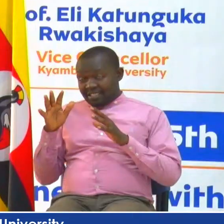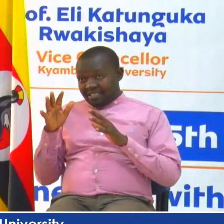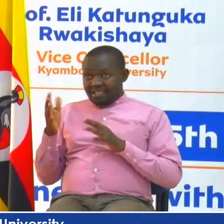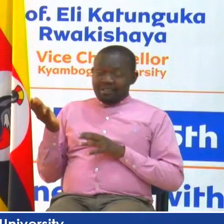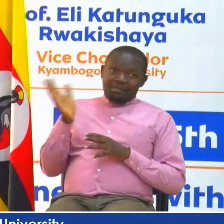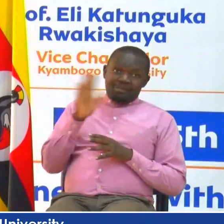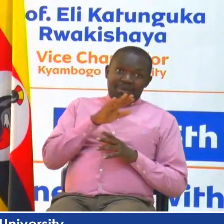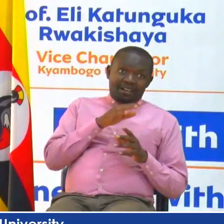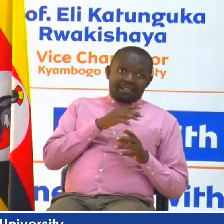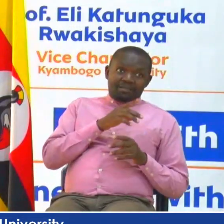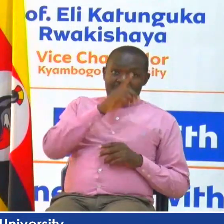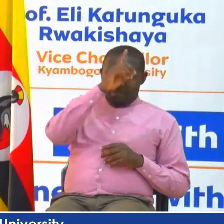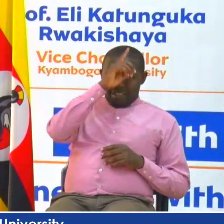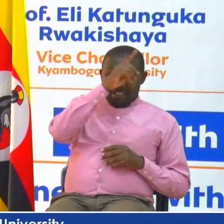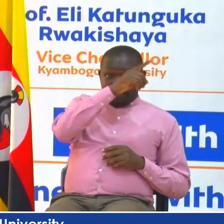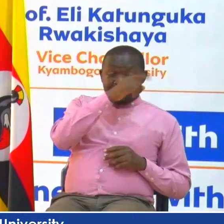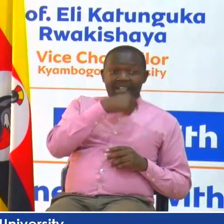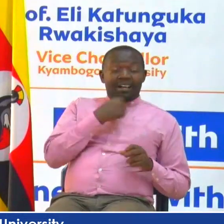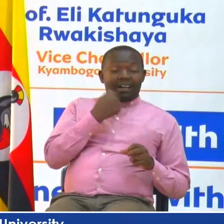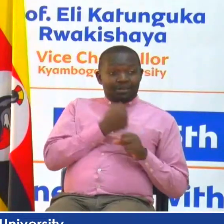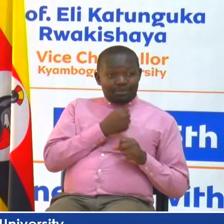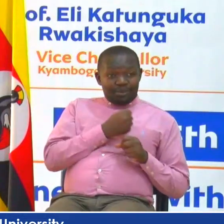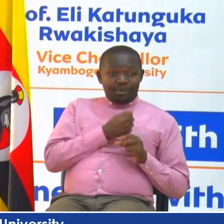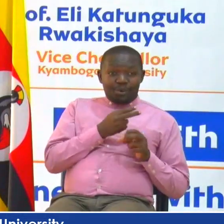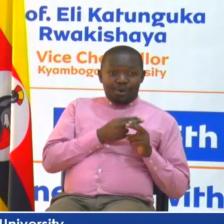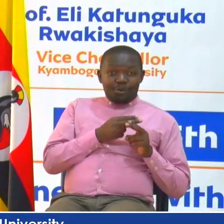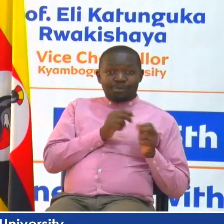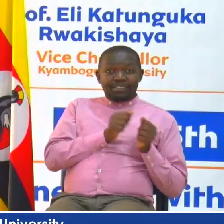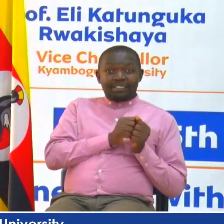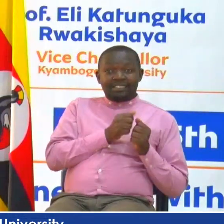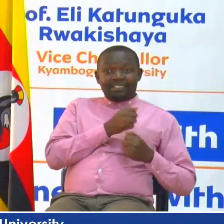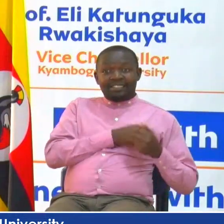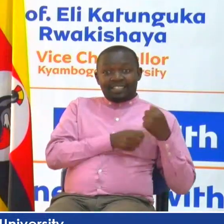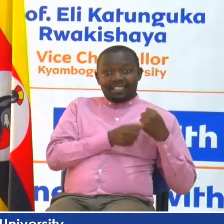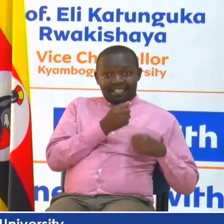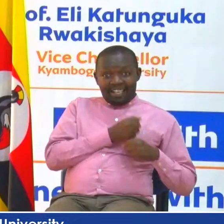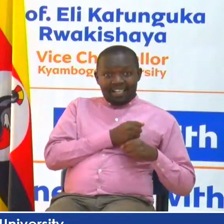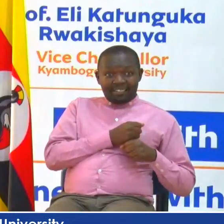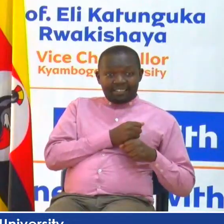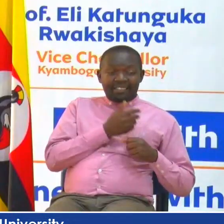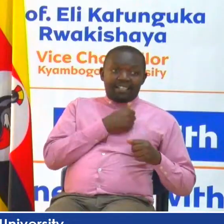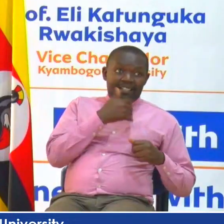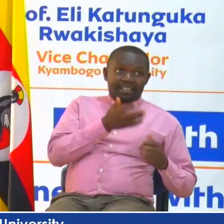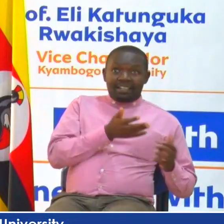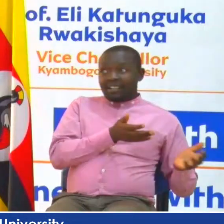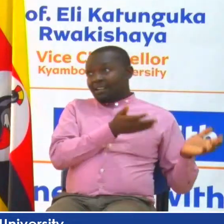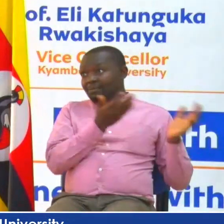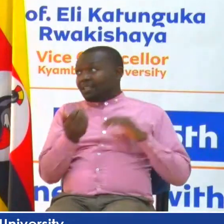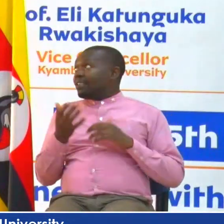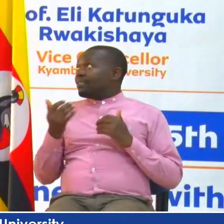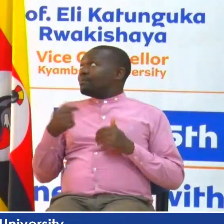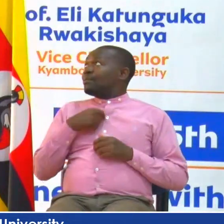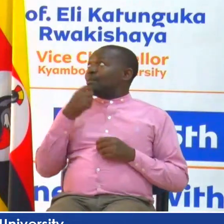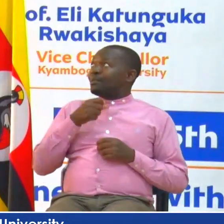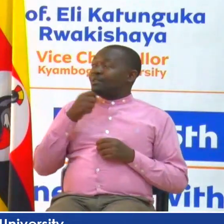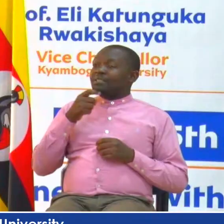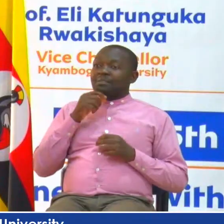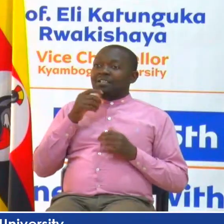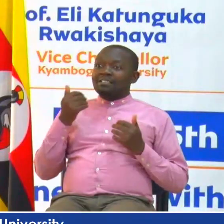for almost 10 years. And now I'm in Kampala. I'm an old man. You see, I've even flowered.